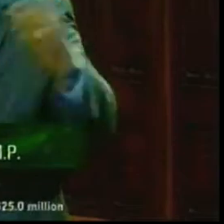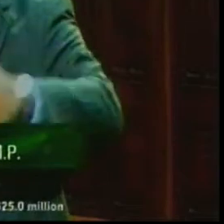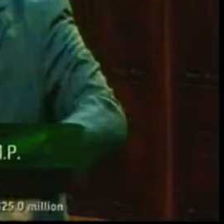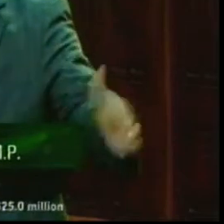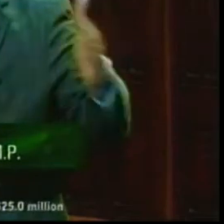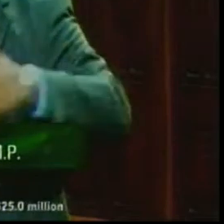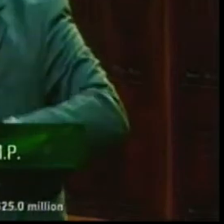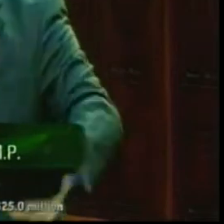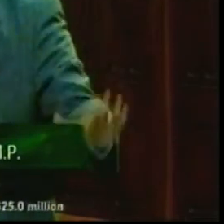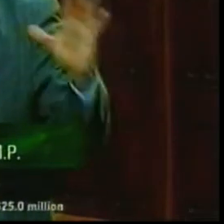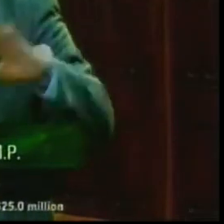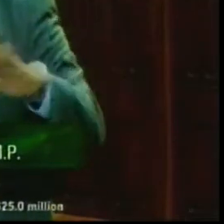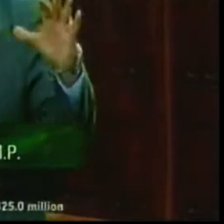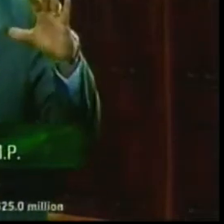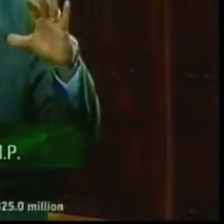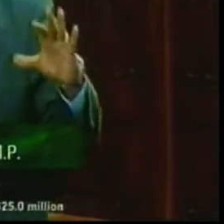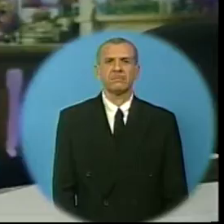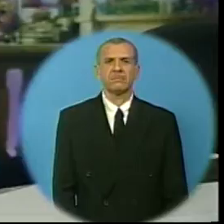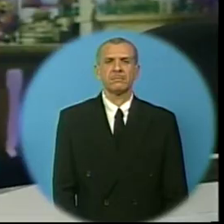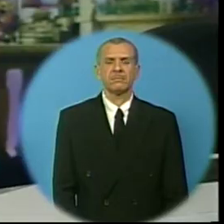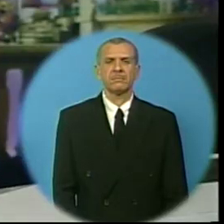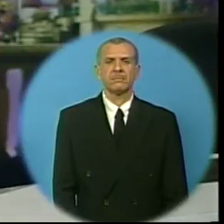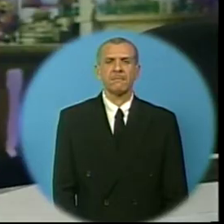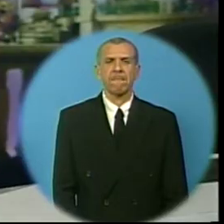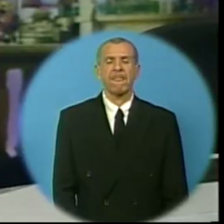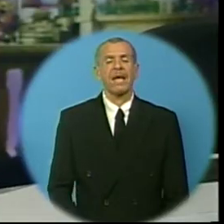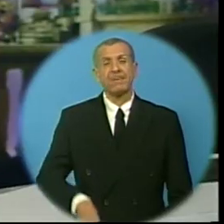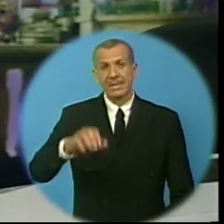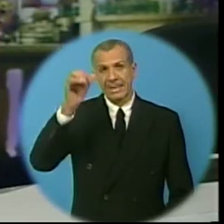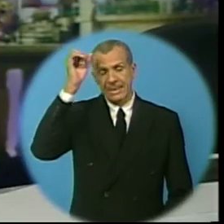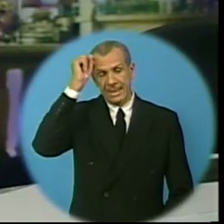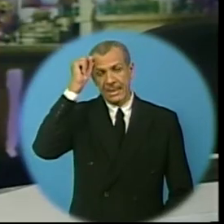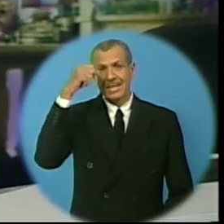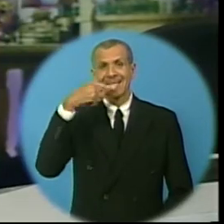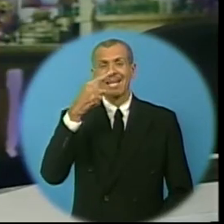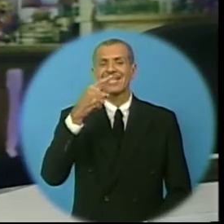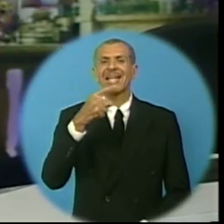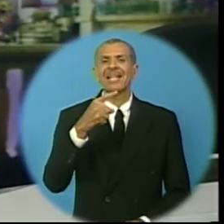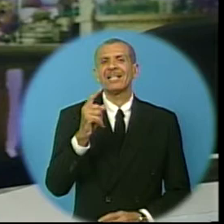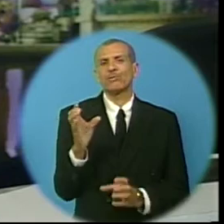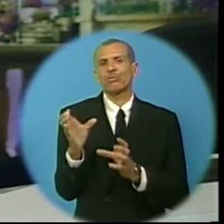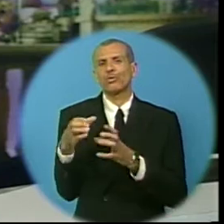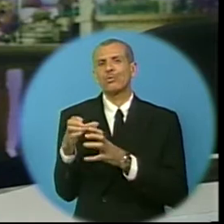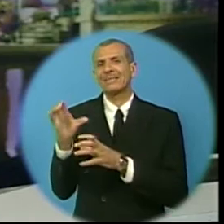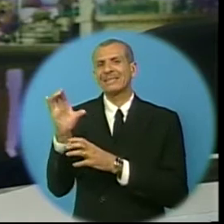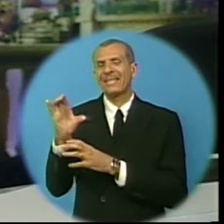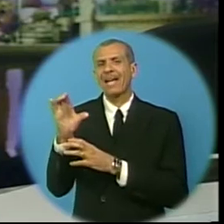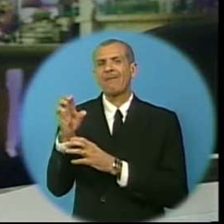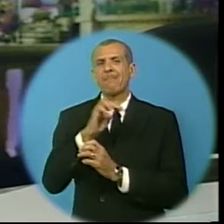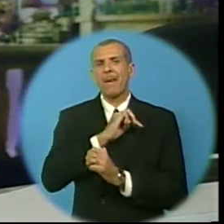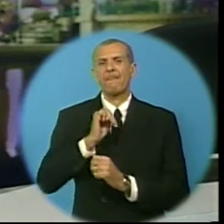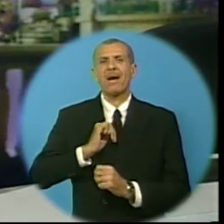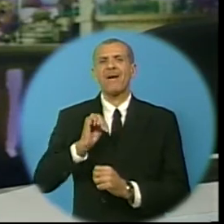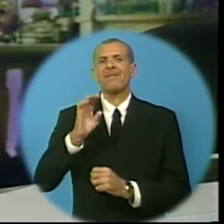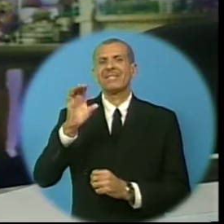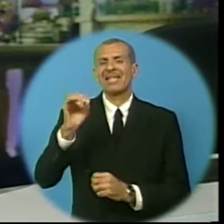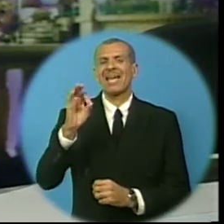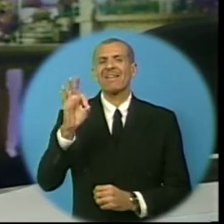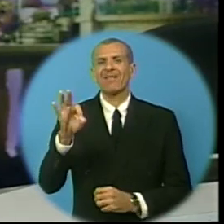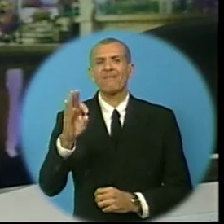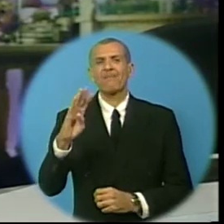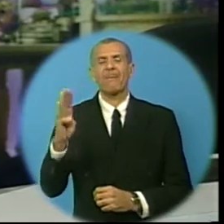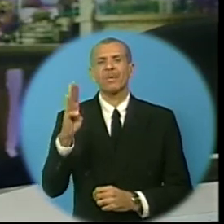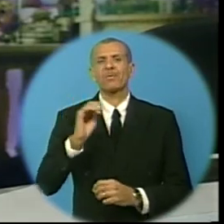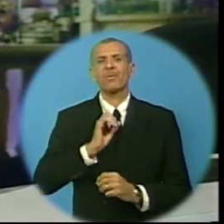the calendar year of 2015. Mr. Sinclair says as a Category C member of CAF, Barbados will be able